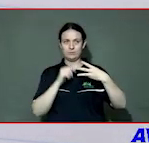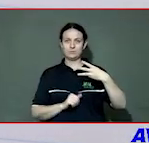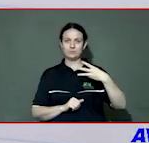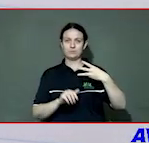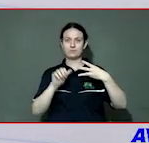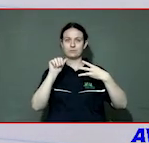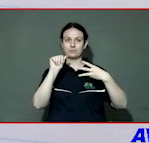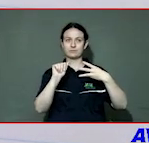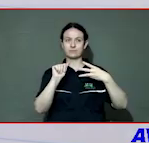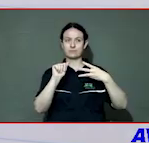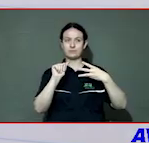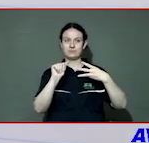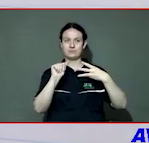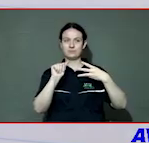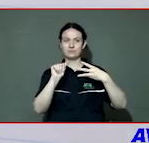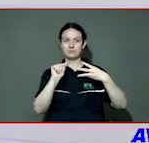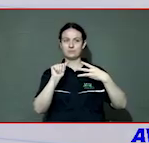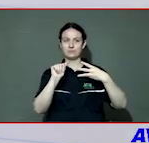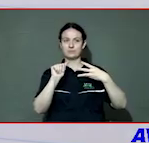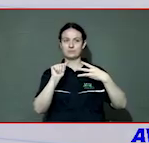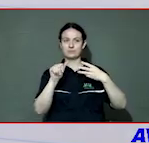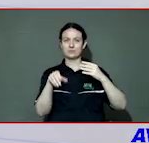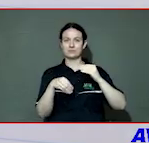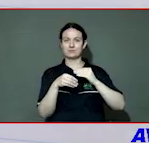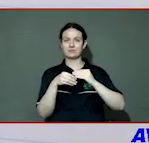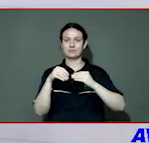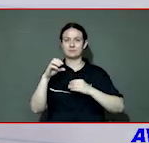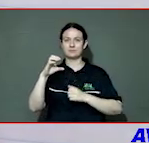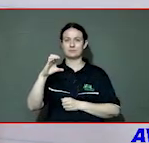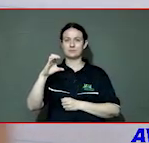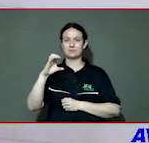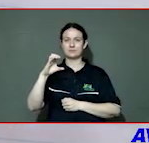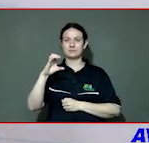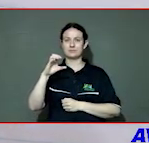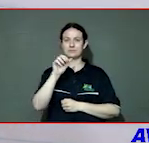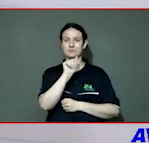A and C.